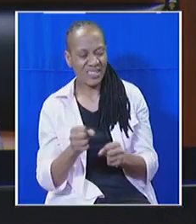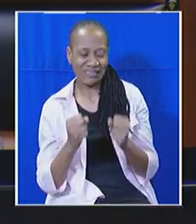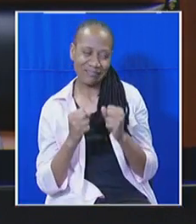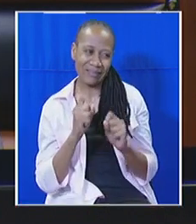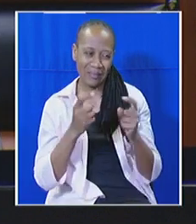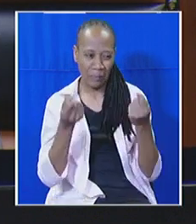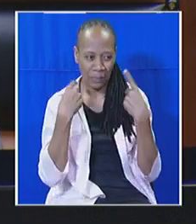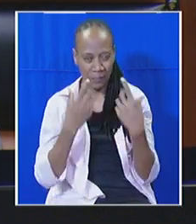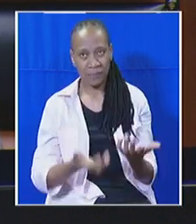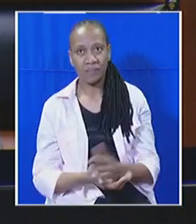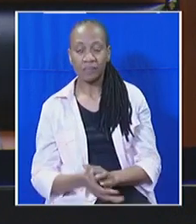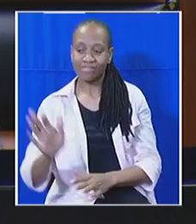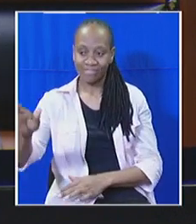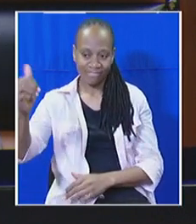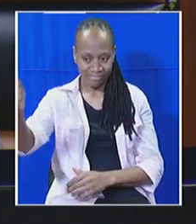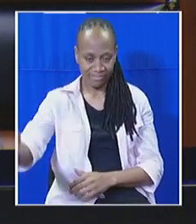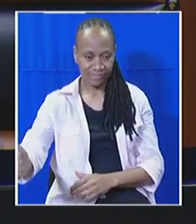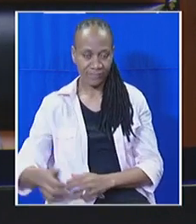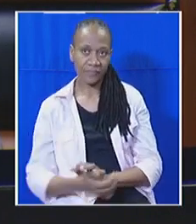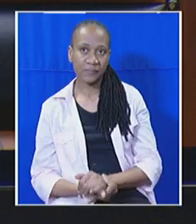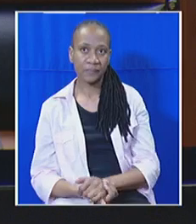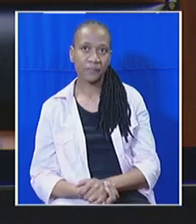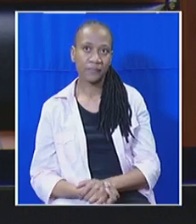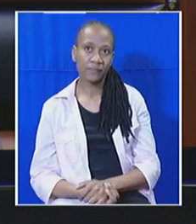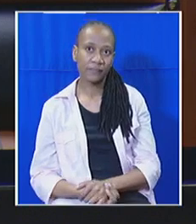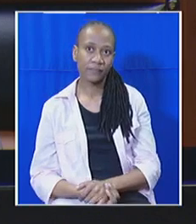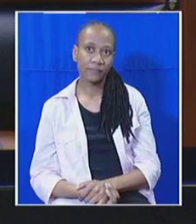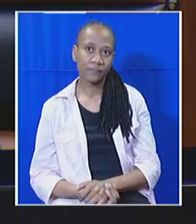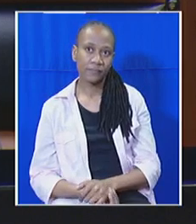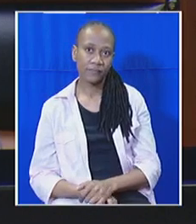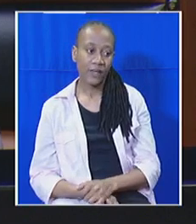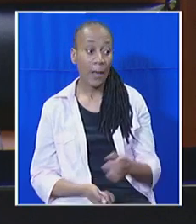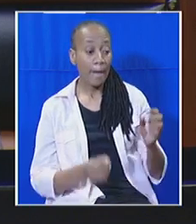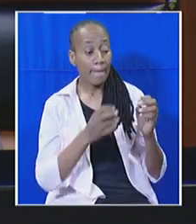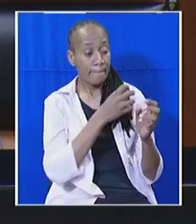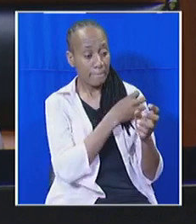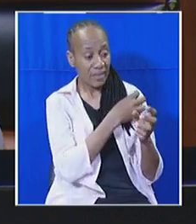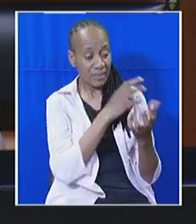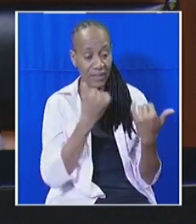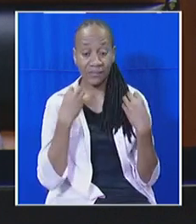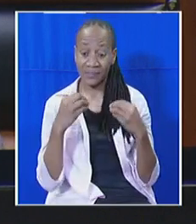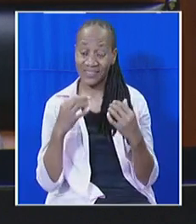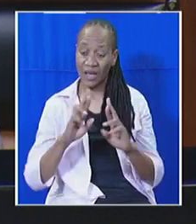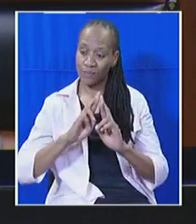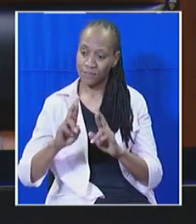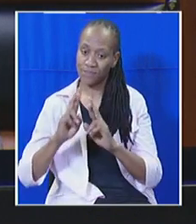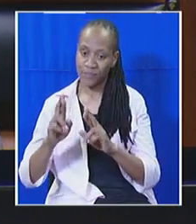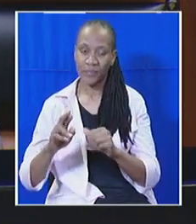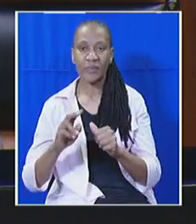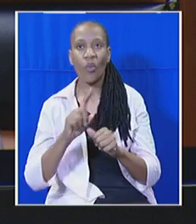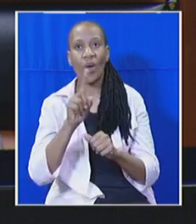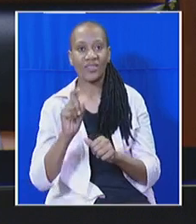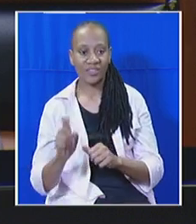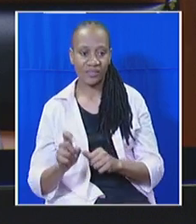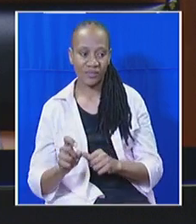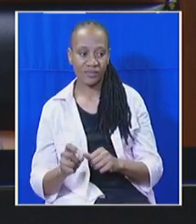not discussing that here. He's answering to the original question and the supplementary question. You still have your 1